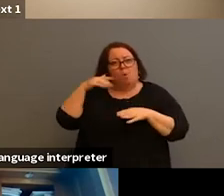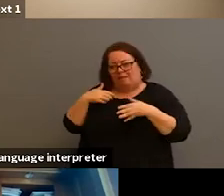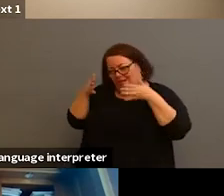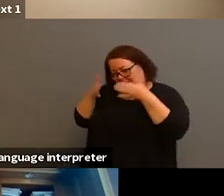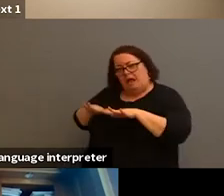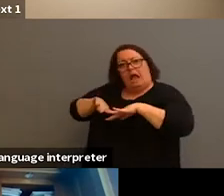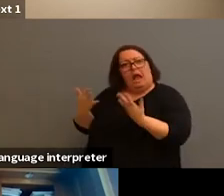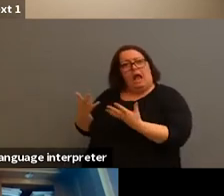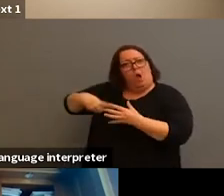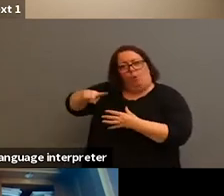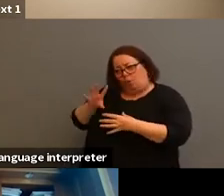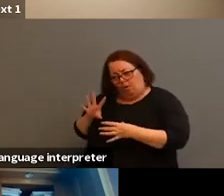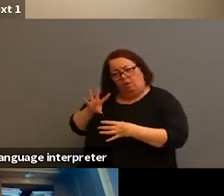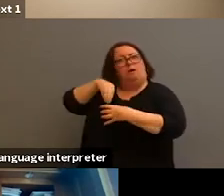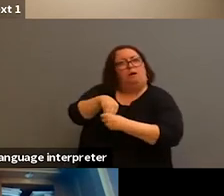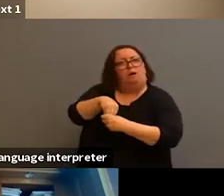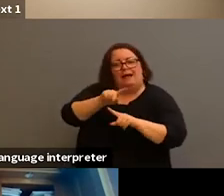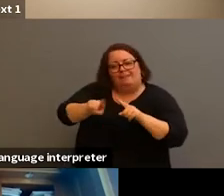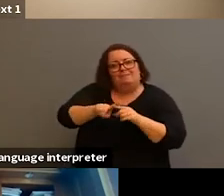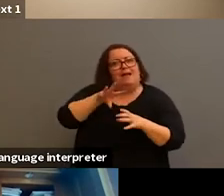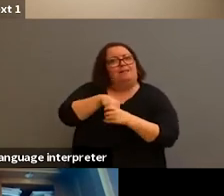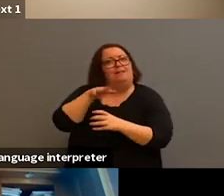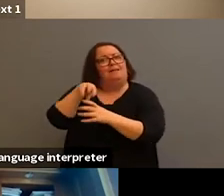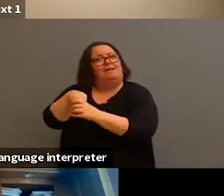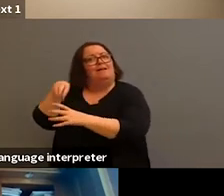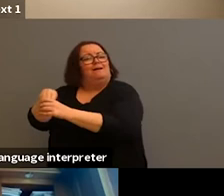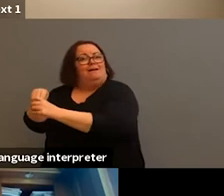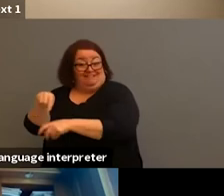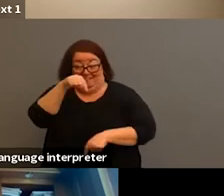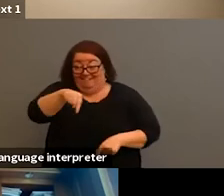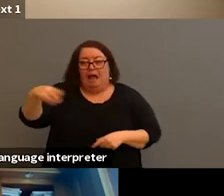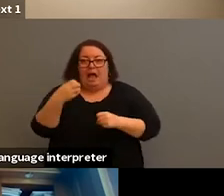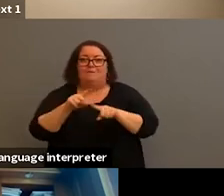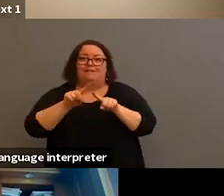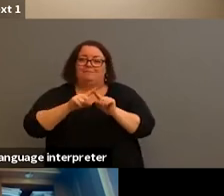both from Sweden and Norway on